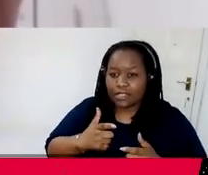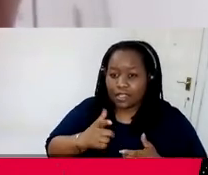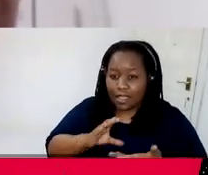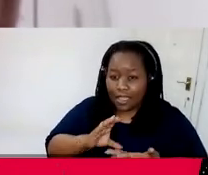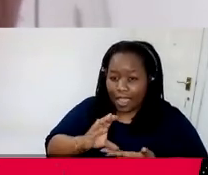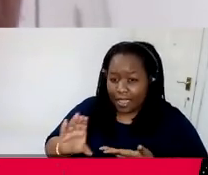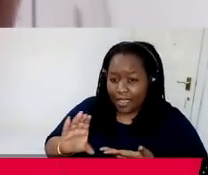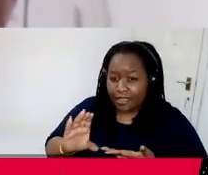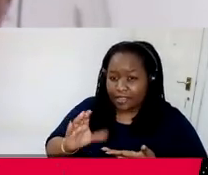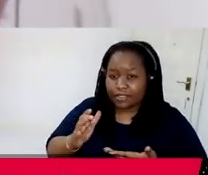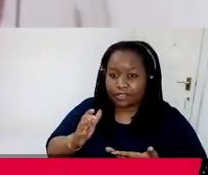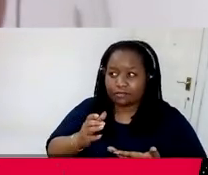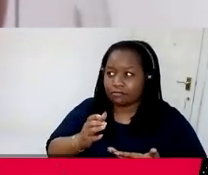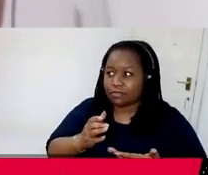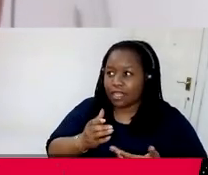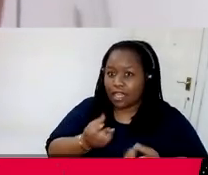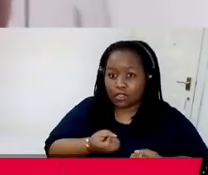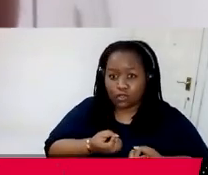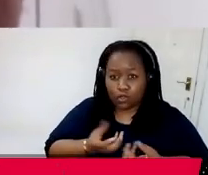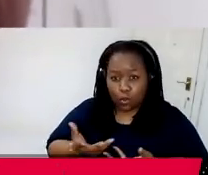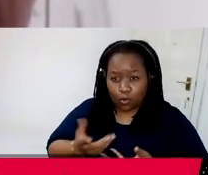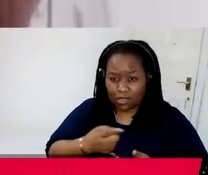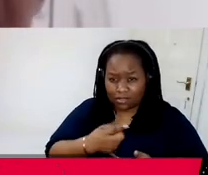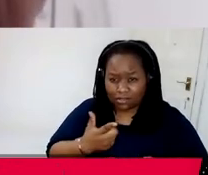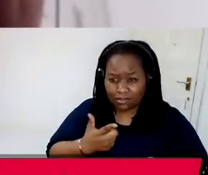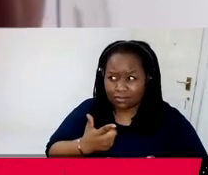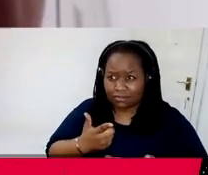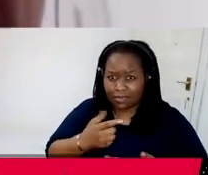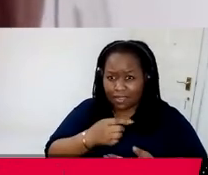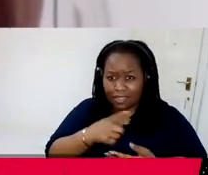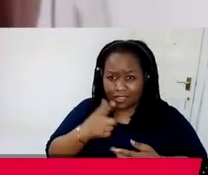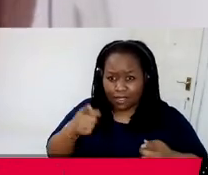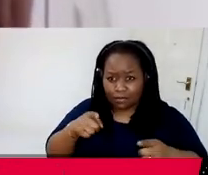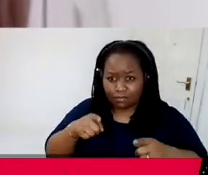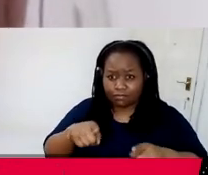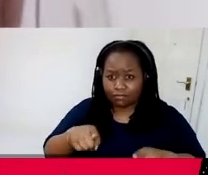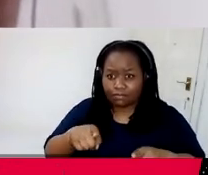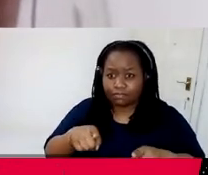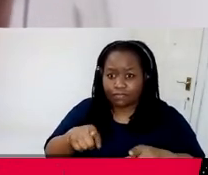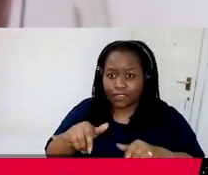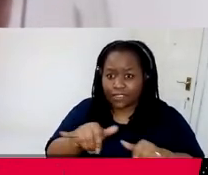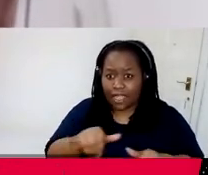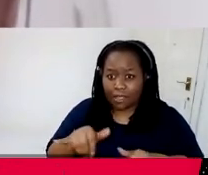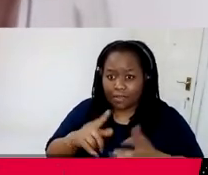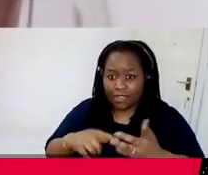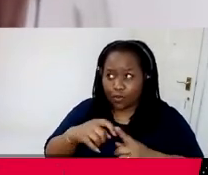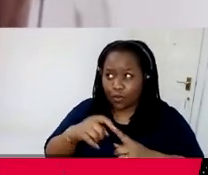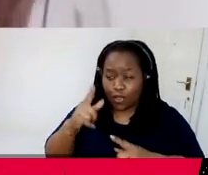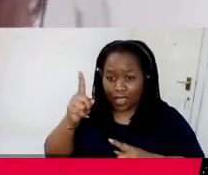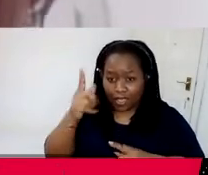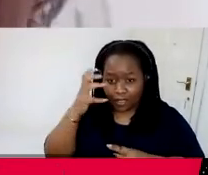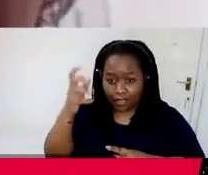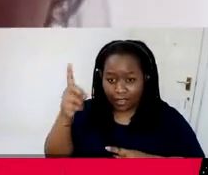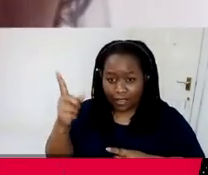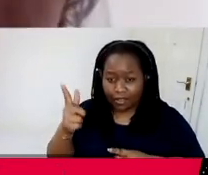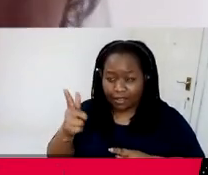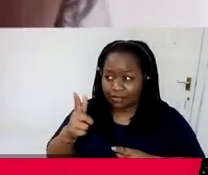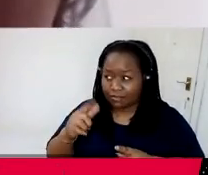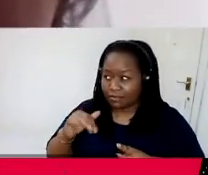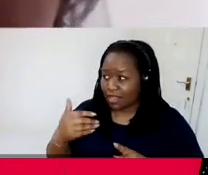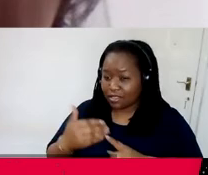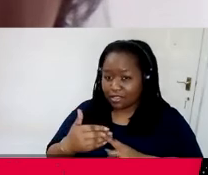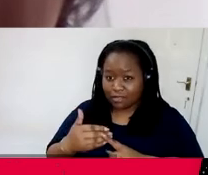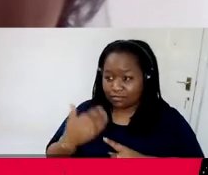decision about development spending, the UK would routinely emphasize its levels of bilateral aid to